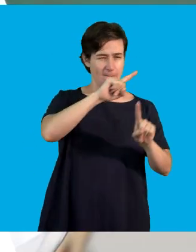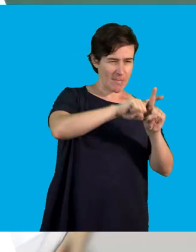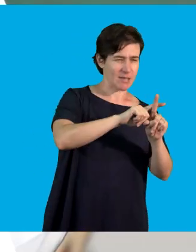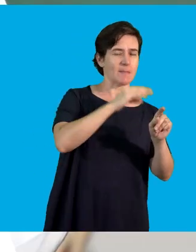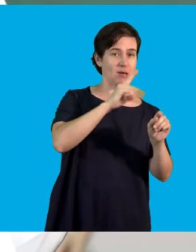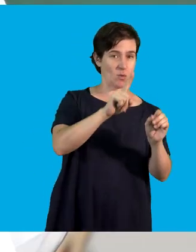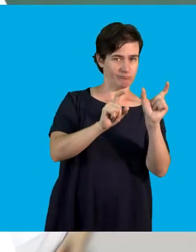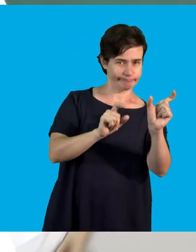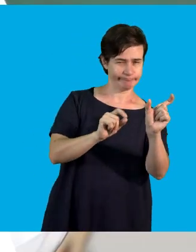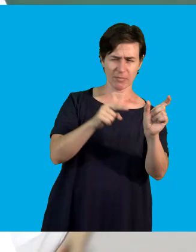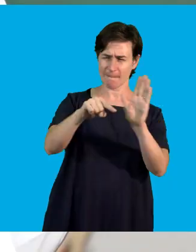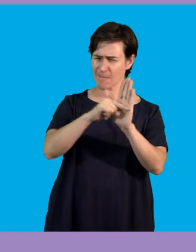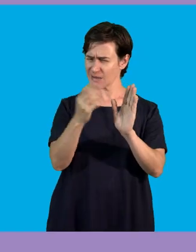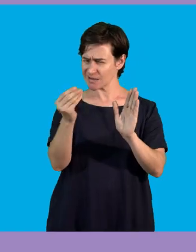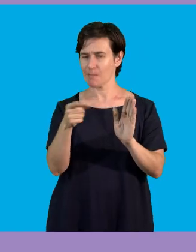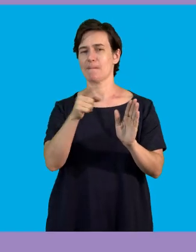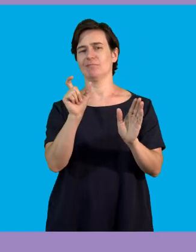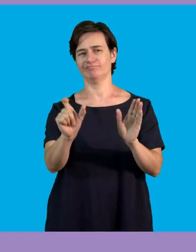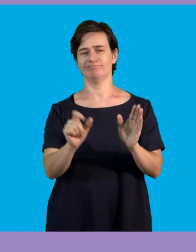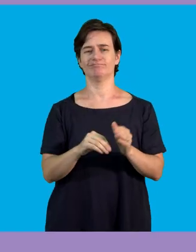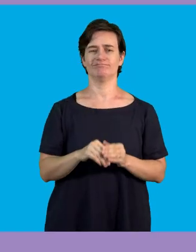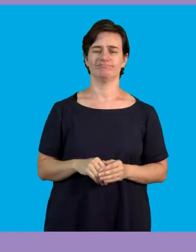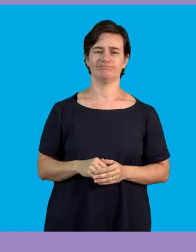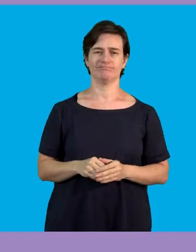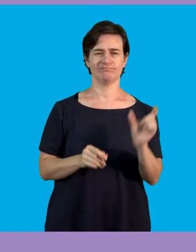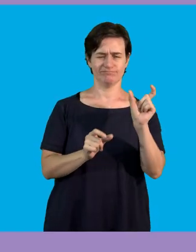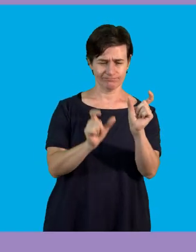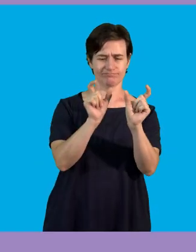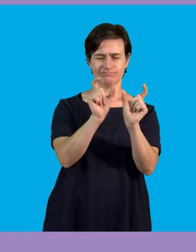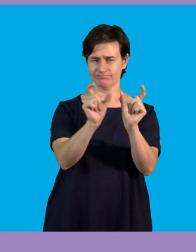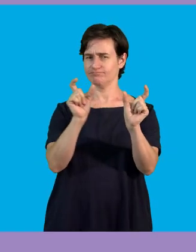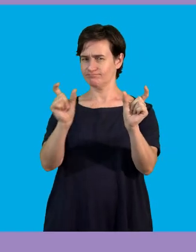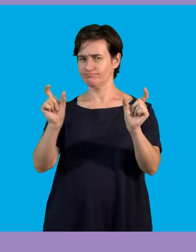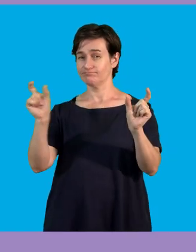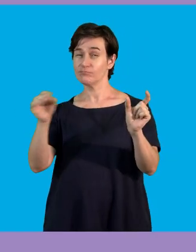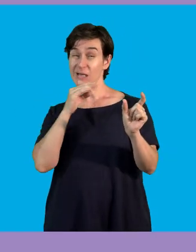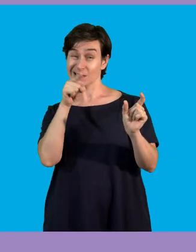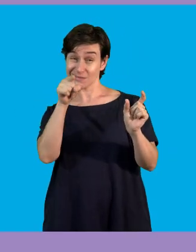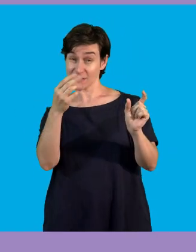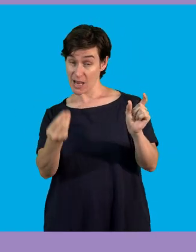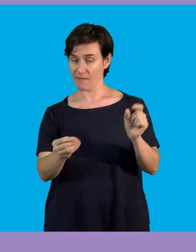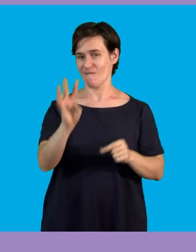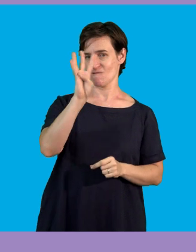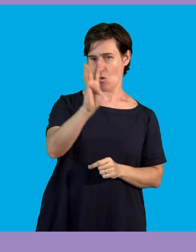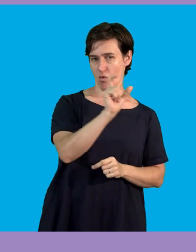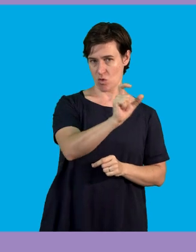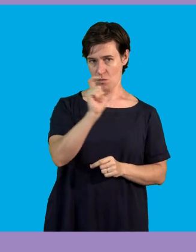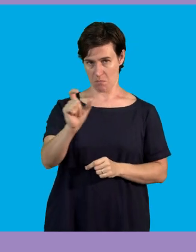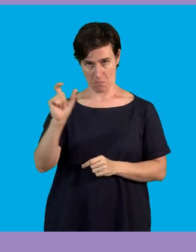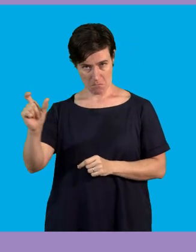or minus sign. So it is one term, that's the next one, and the next one, and the next one. So it has